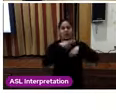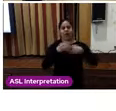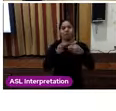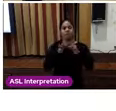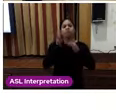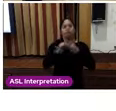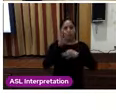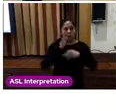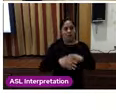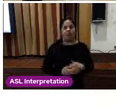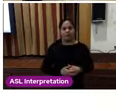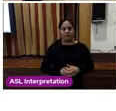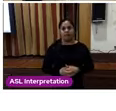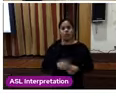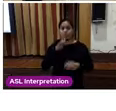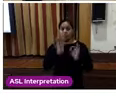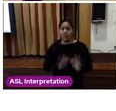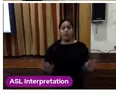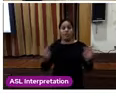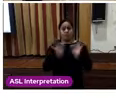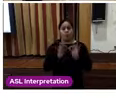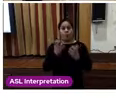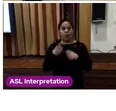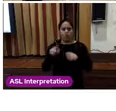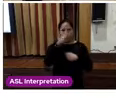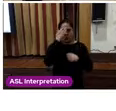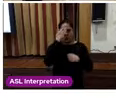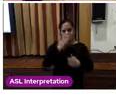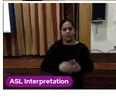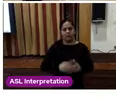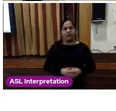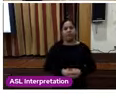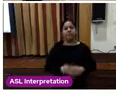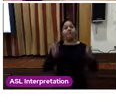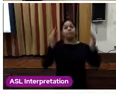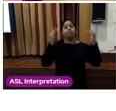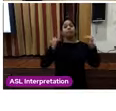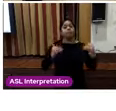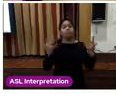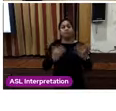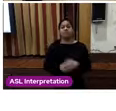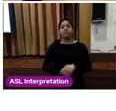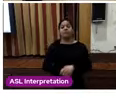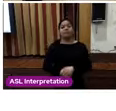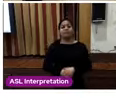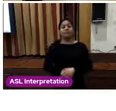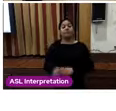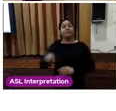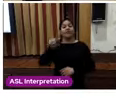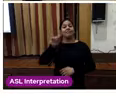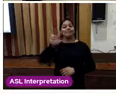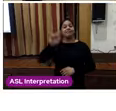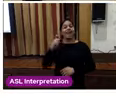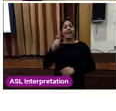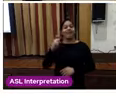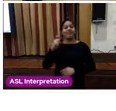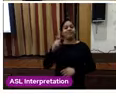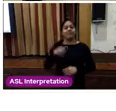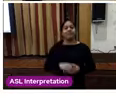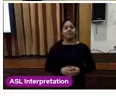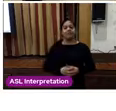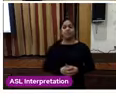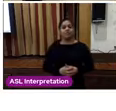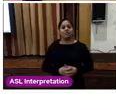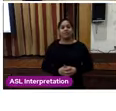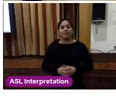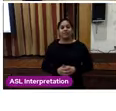of it. So that's something that was really important that I wanted you all to know. After that, we've got taxes,